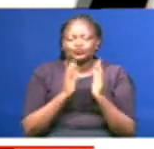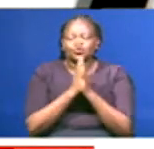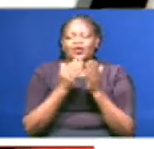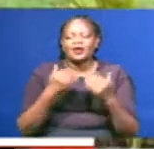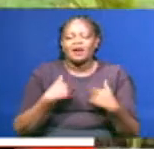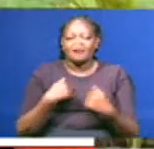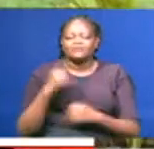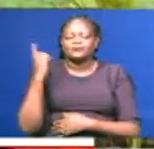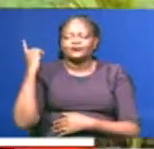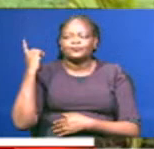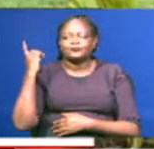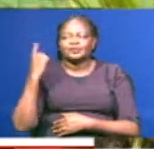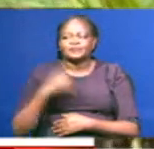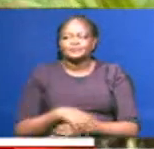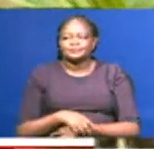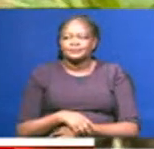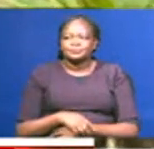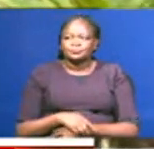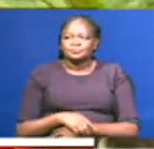report.